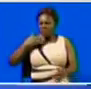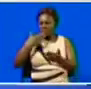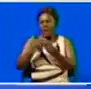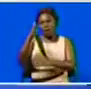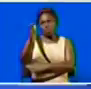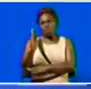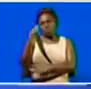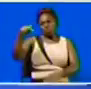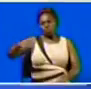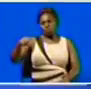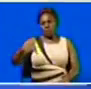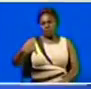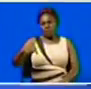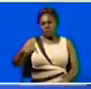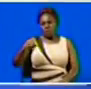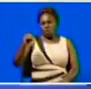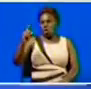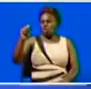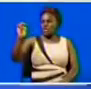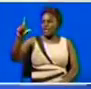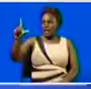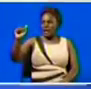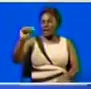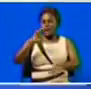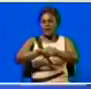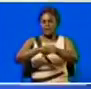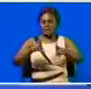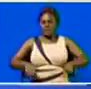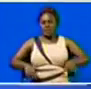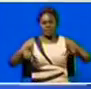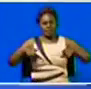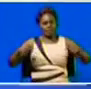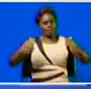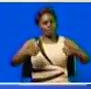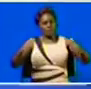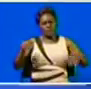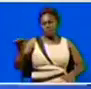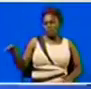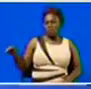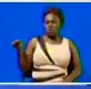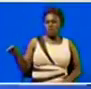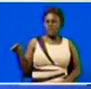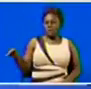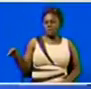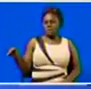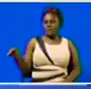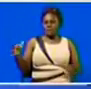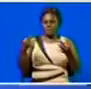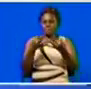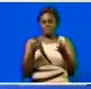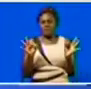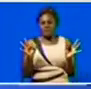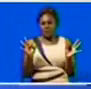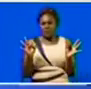today that Honorable Lotela has been found alive and well this morning. He was released